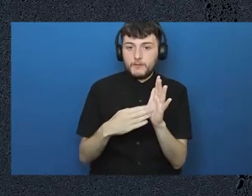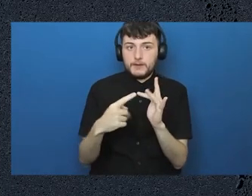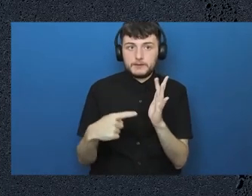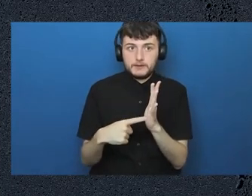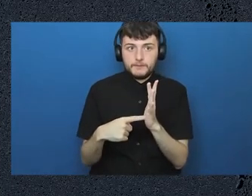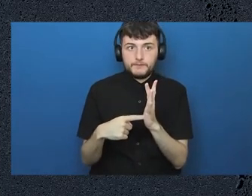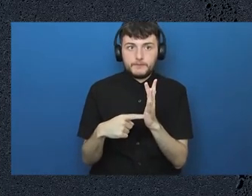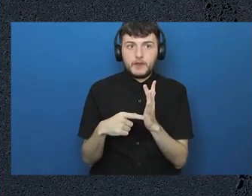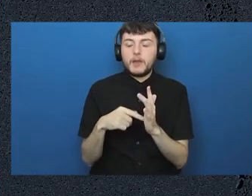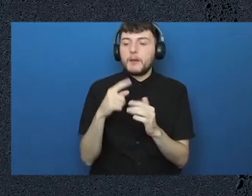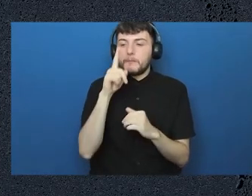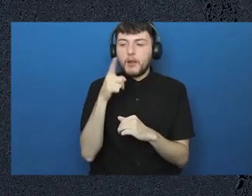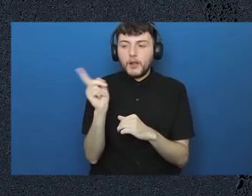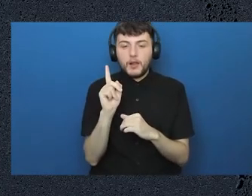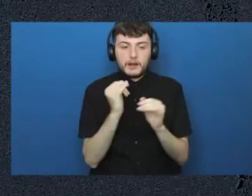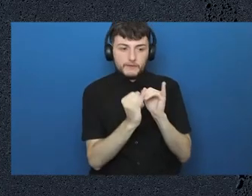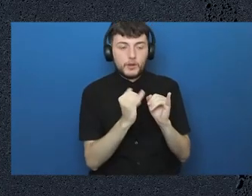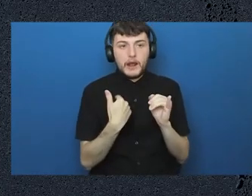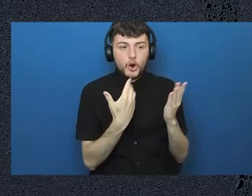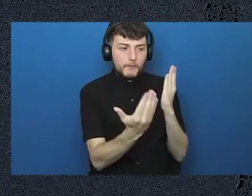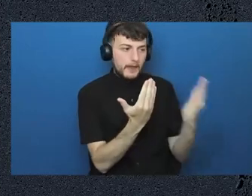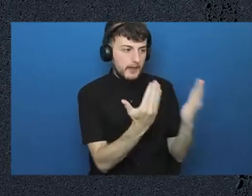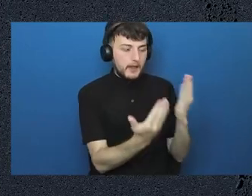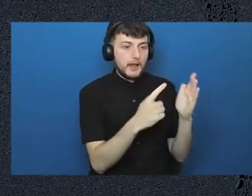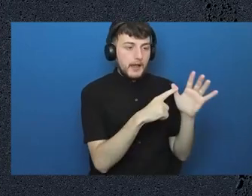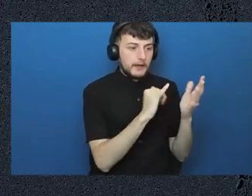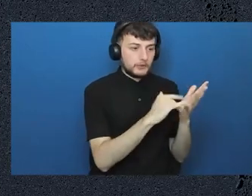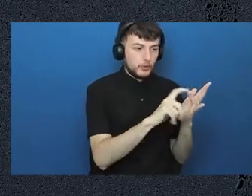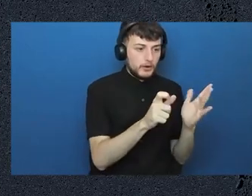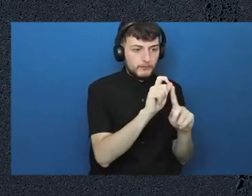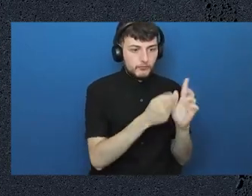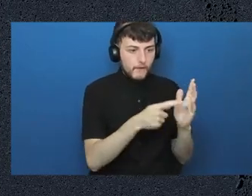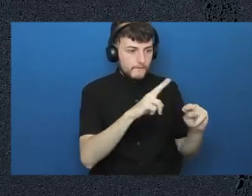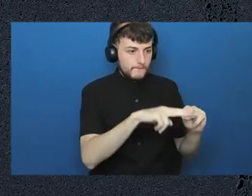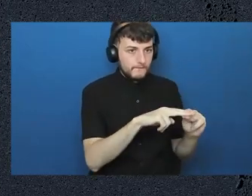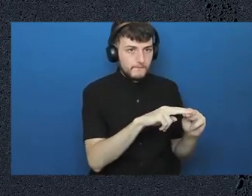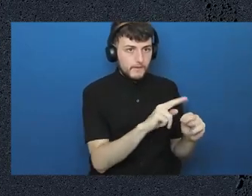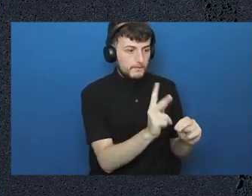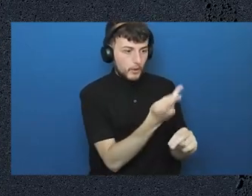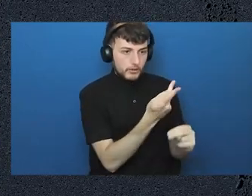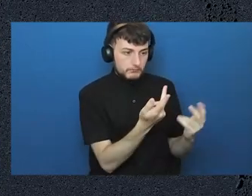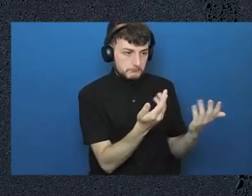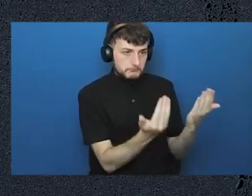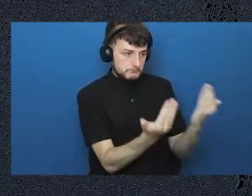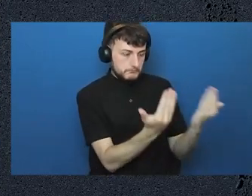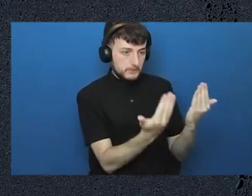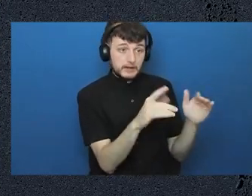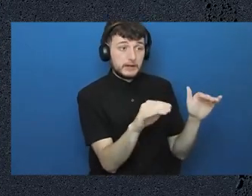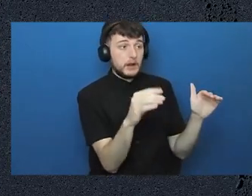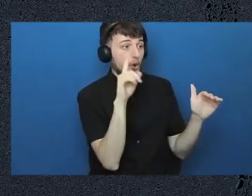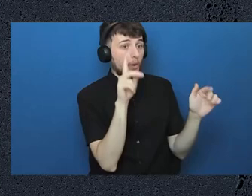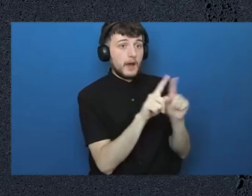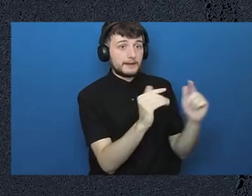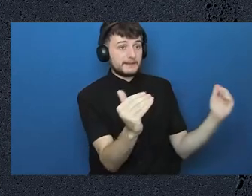professor and this is an associate professor, and they've both been associate professors for 3 years, which means they are exactly the same. But then once you add this extra